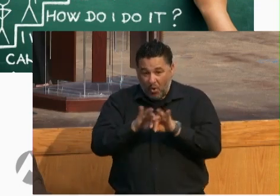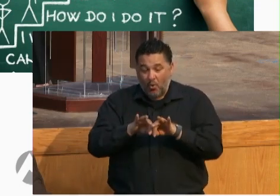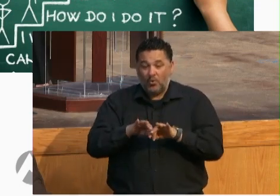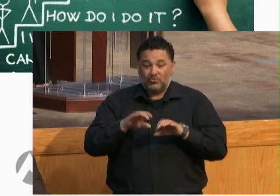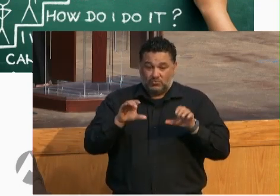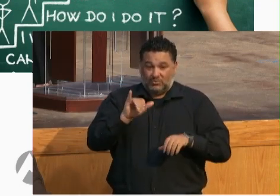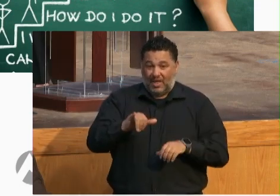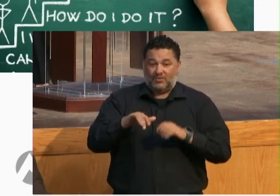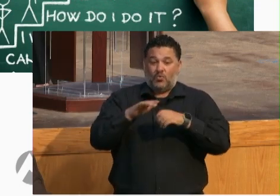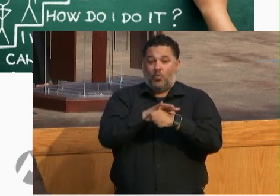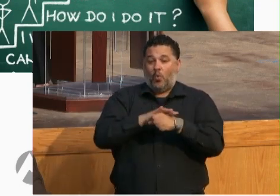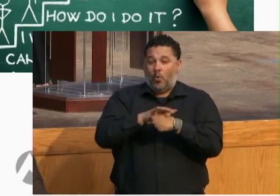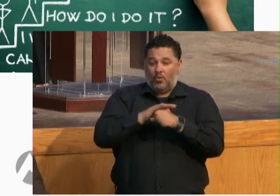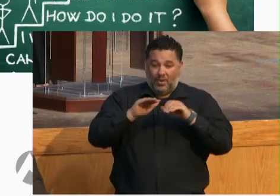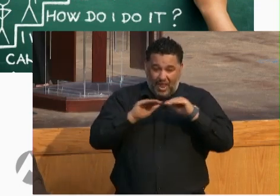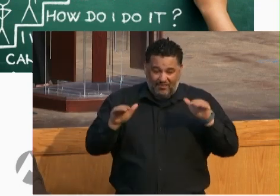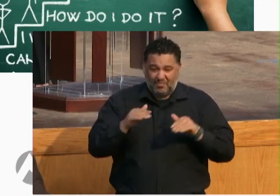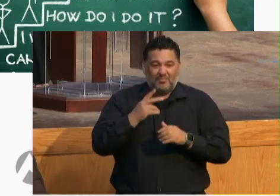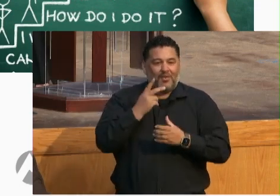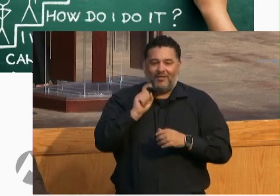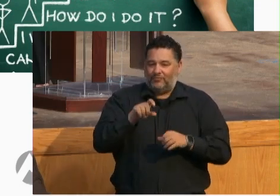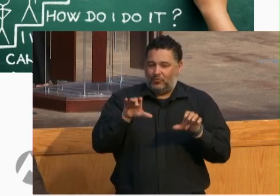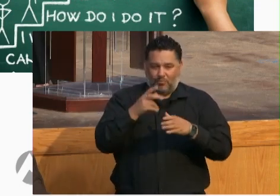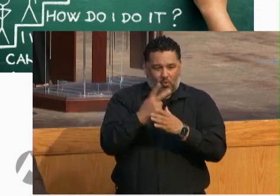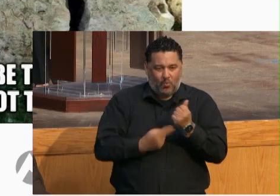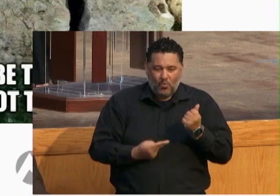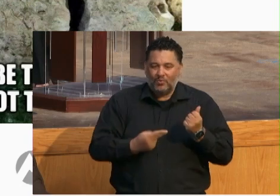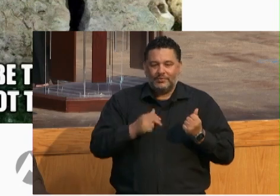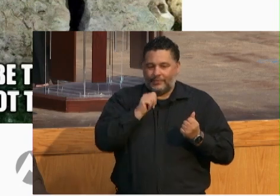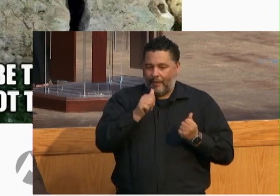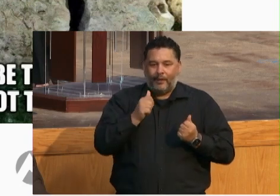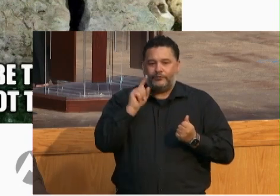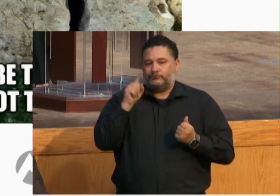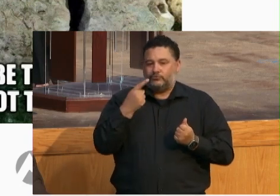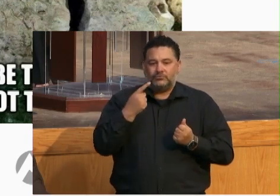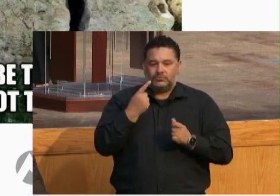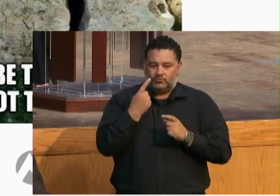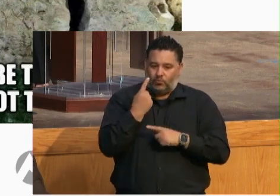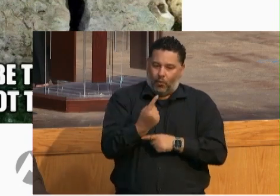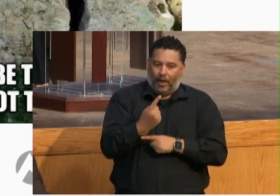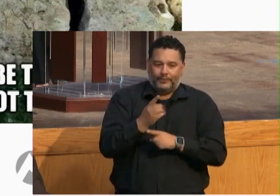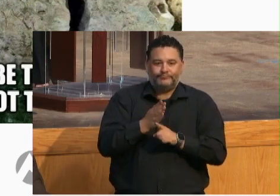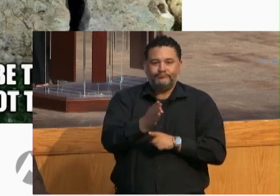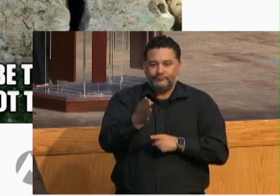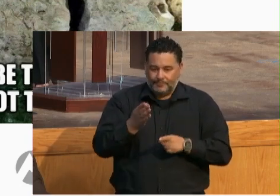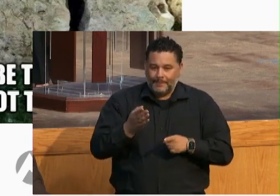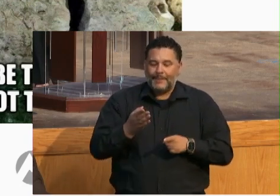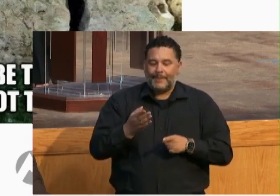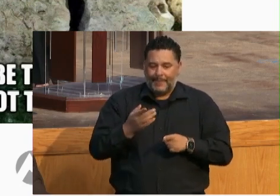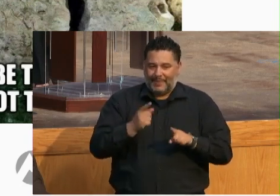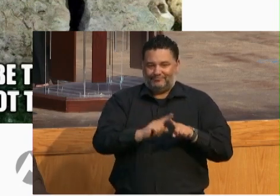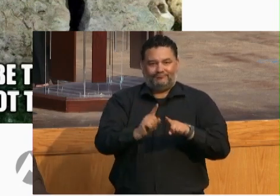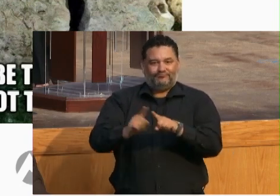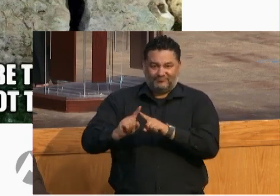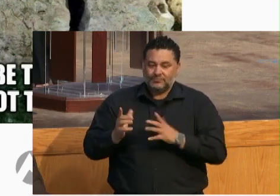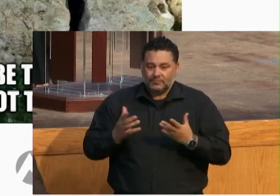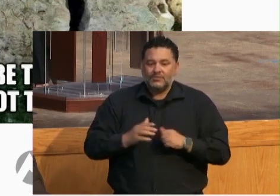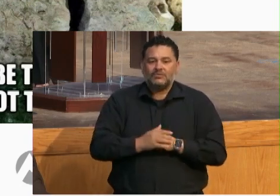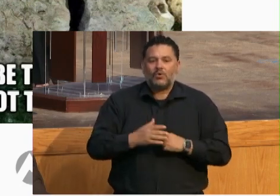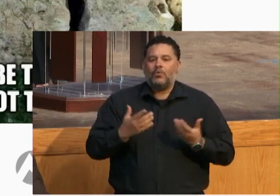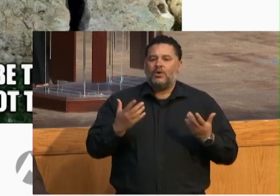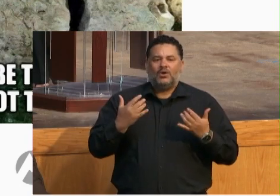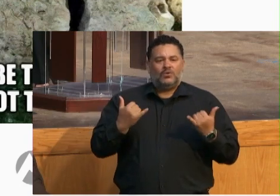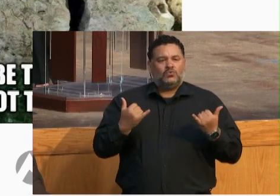local level. We have to do both. It's multifaceted, right? So where do we stand? What does this look like today?